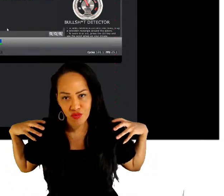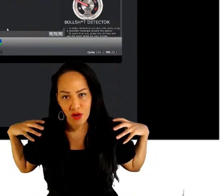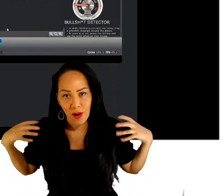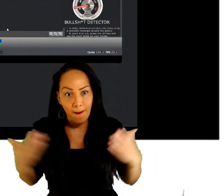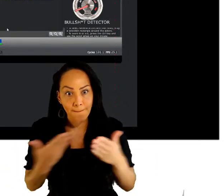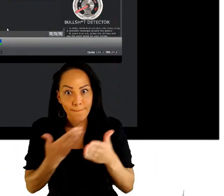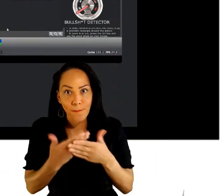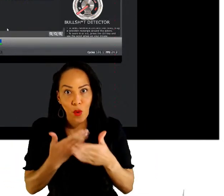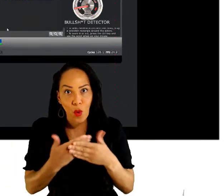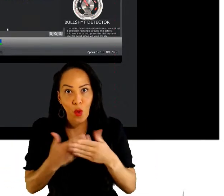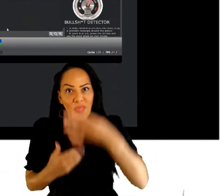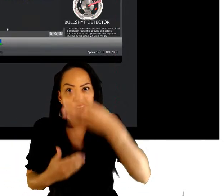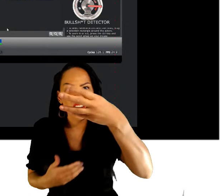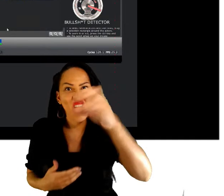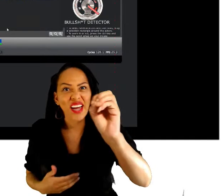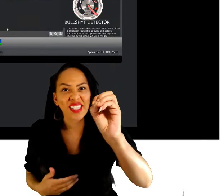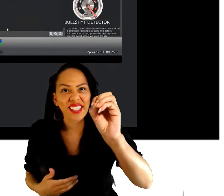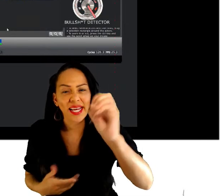degrees. Okay.